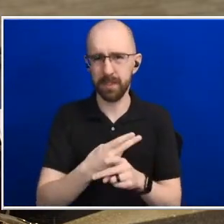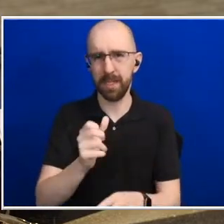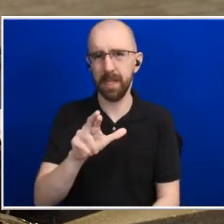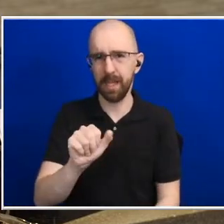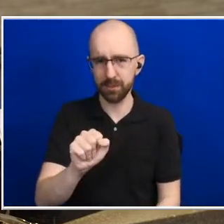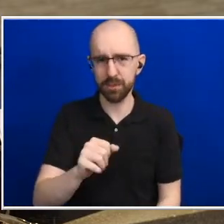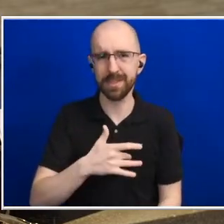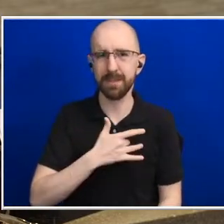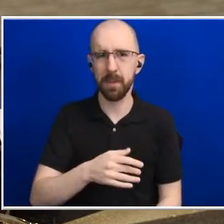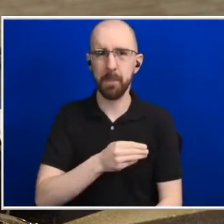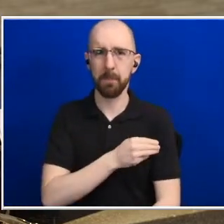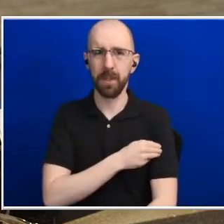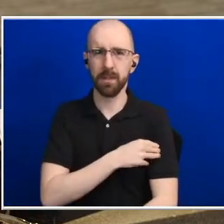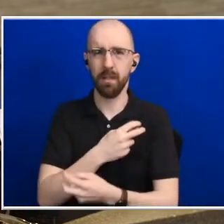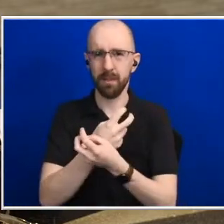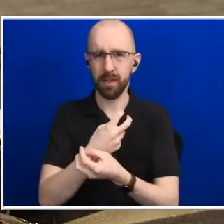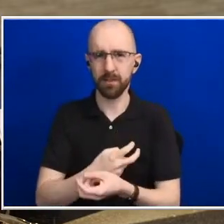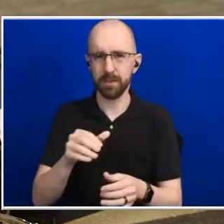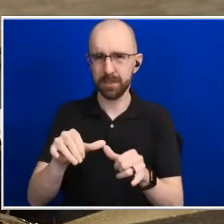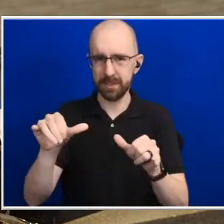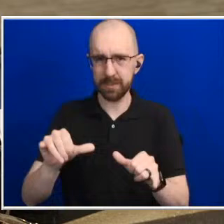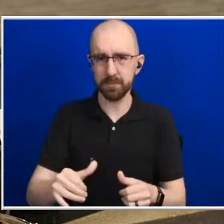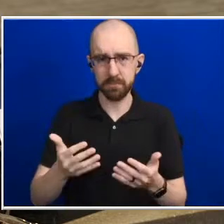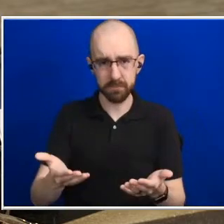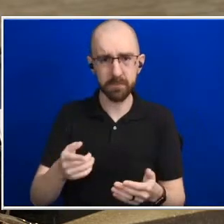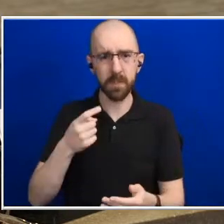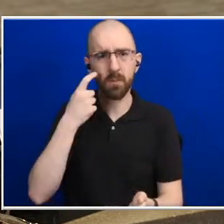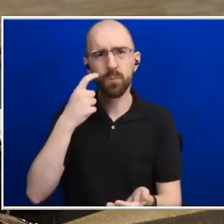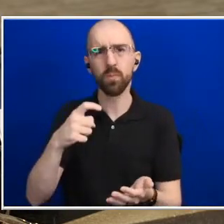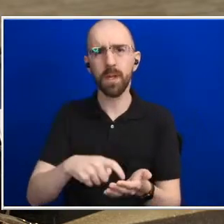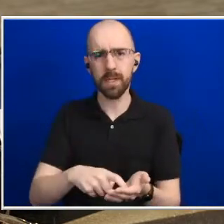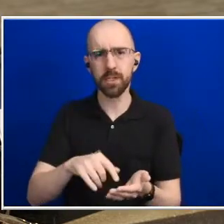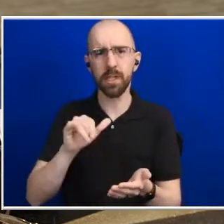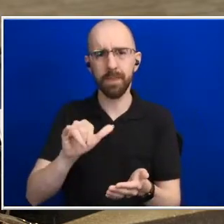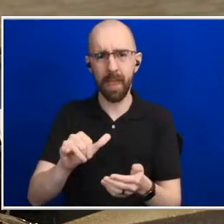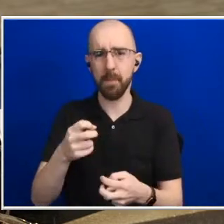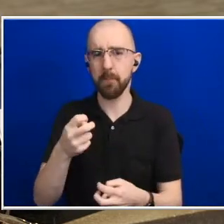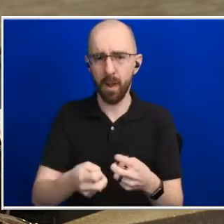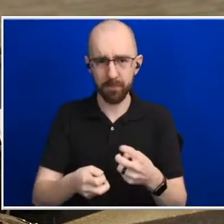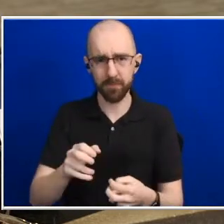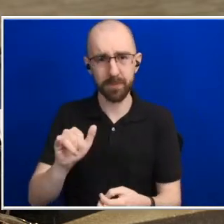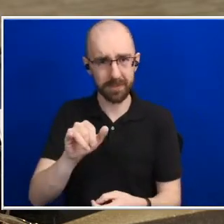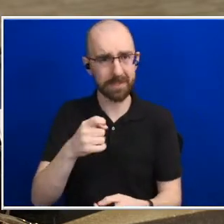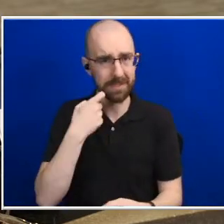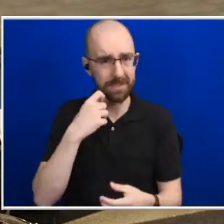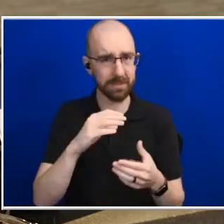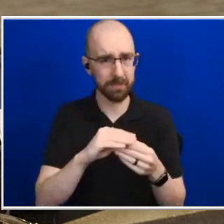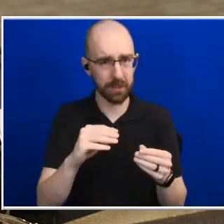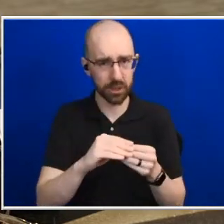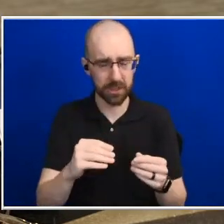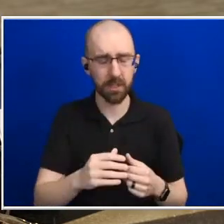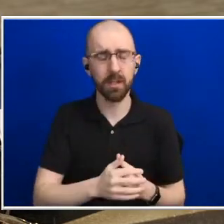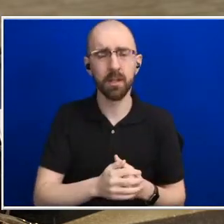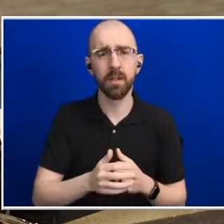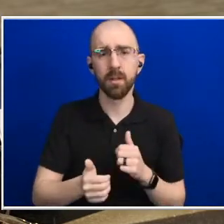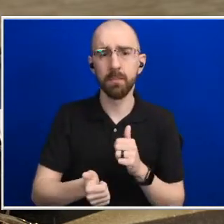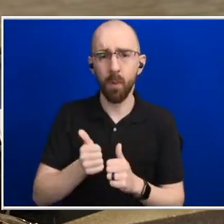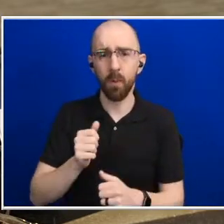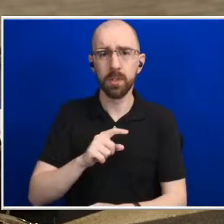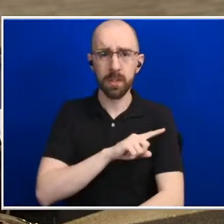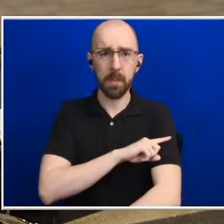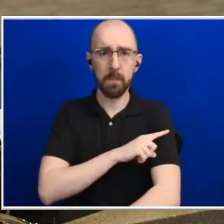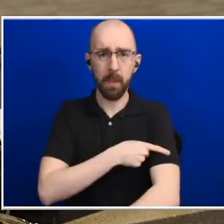musculoskeletal system, is the recognition of that problem. And as you just alluded to, most bumps on the body